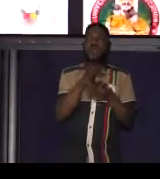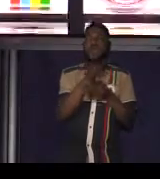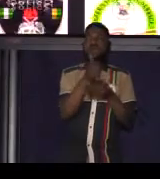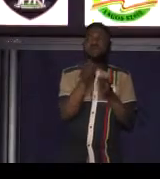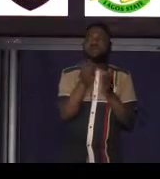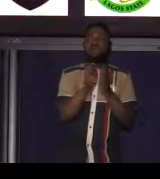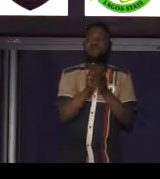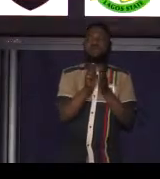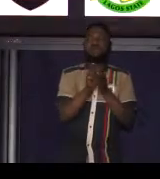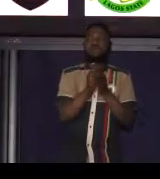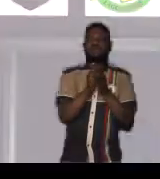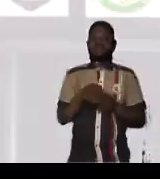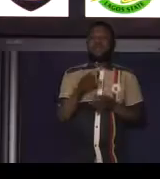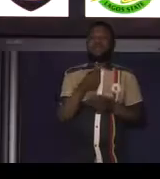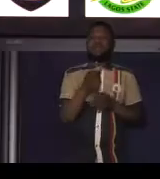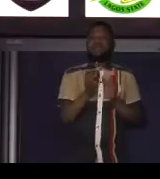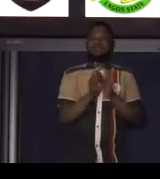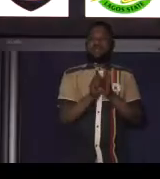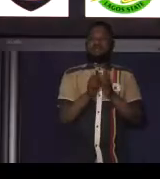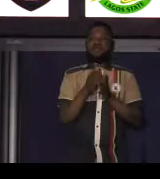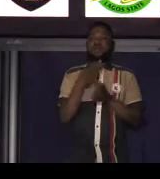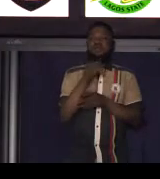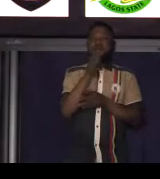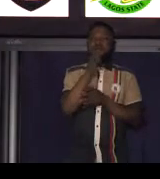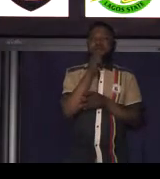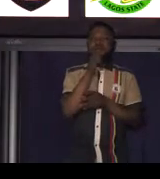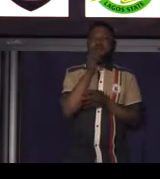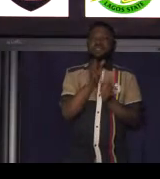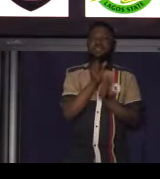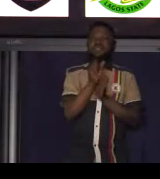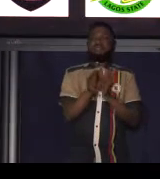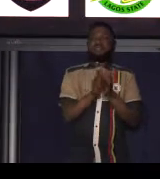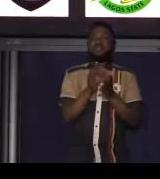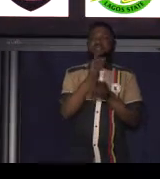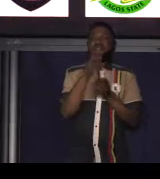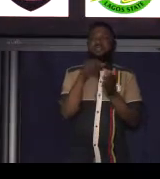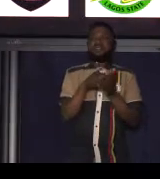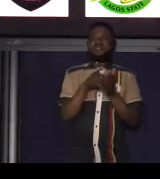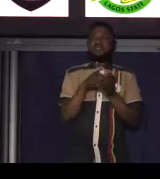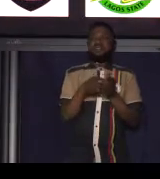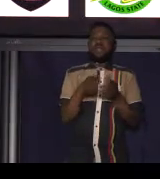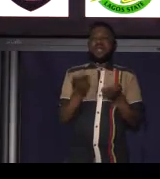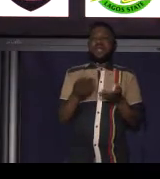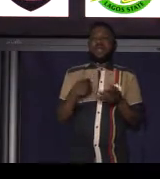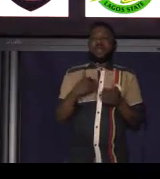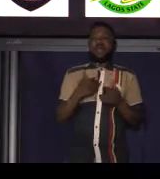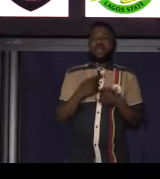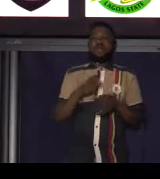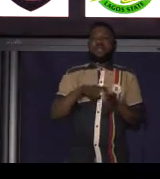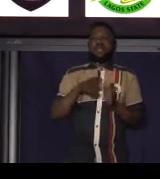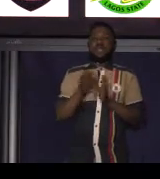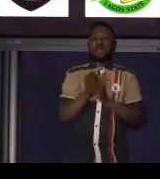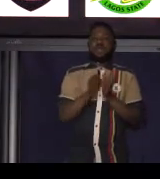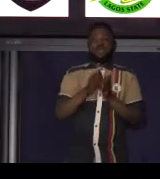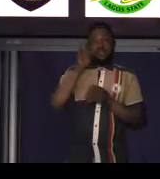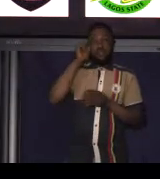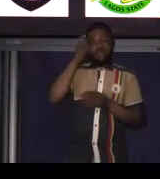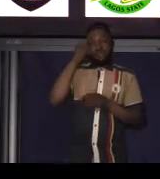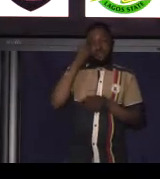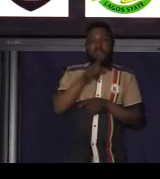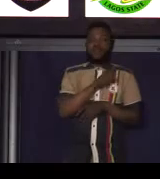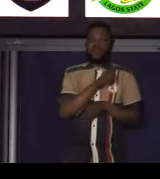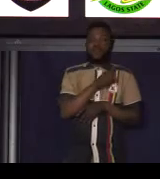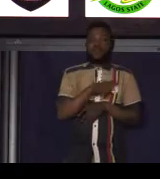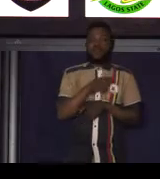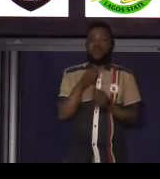Let's look at another example. Another example of private symbols is this. Here we have the Lagos State Government